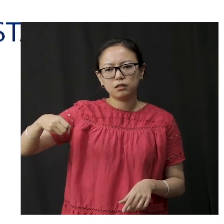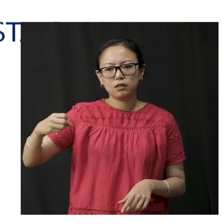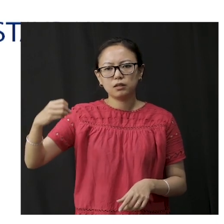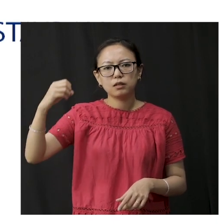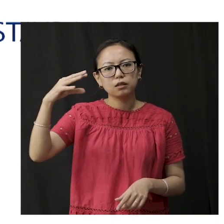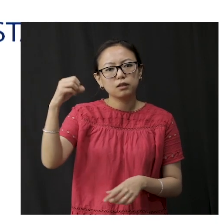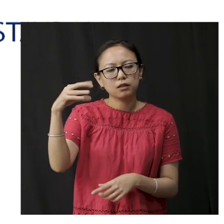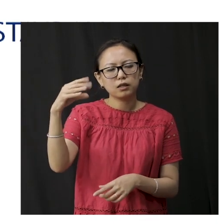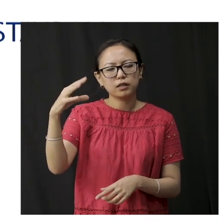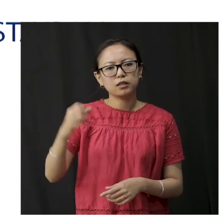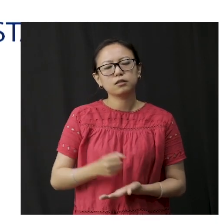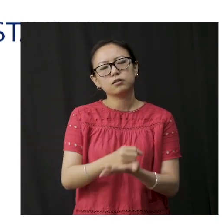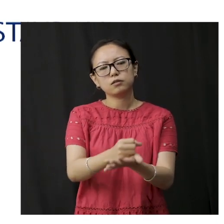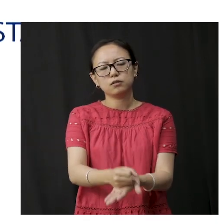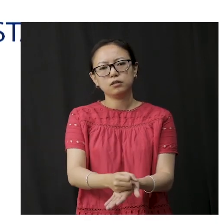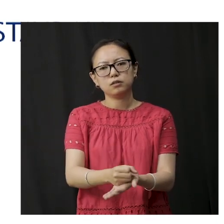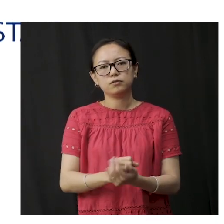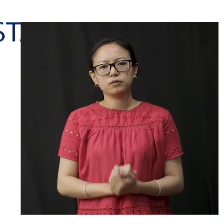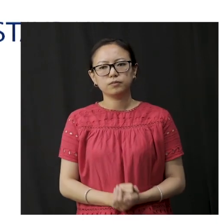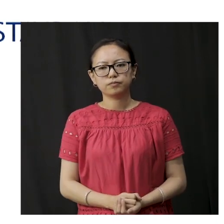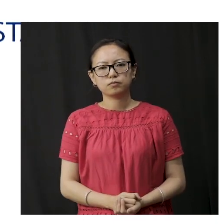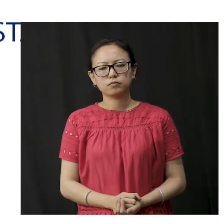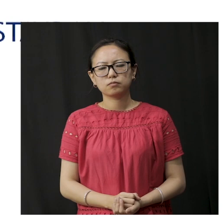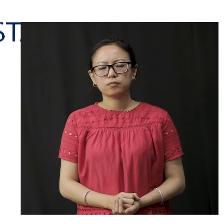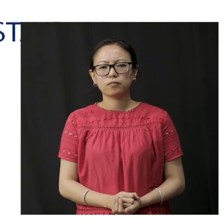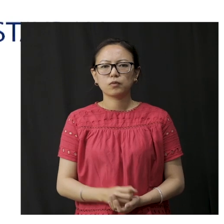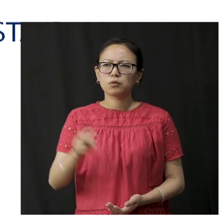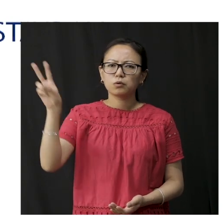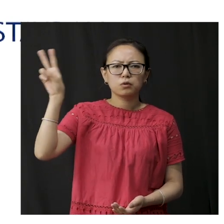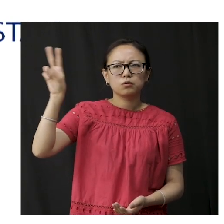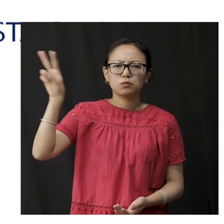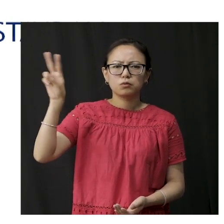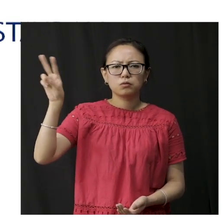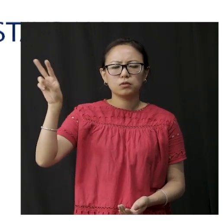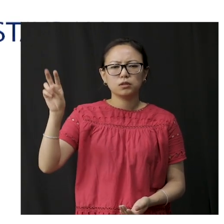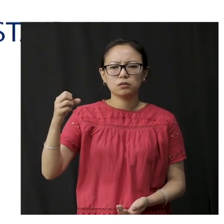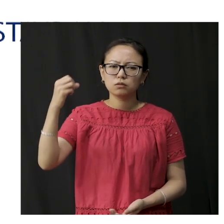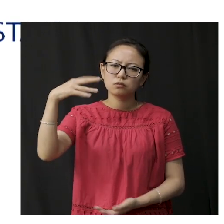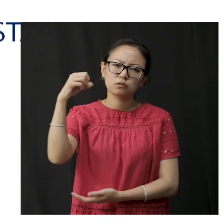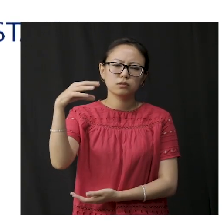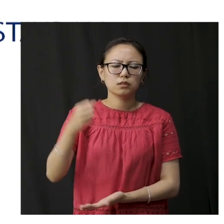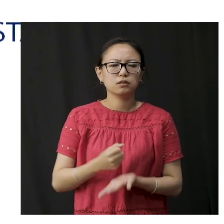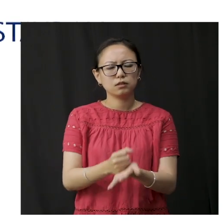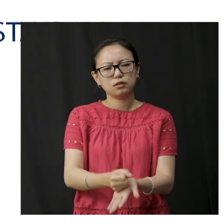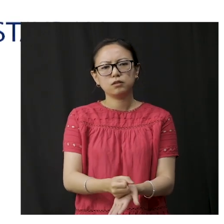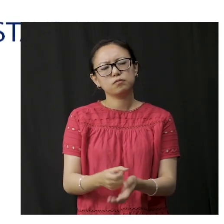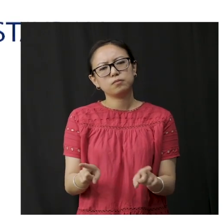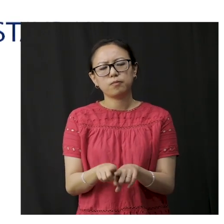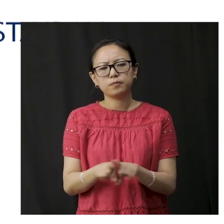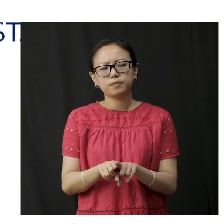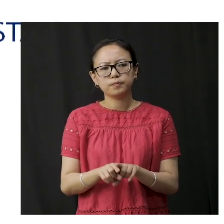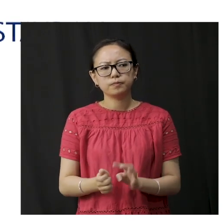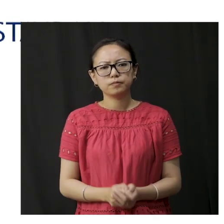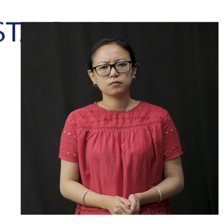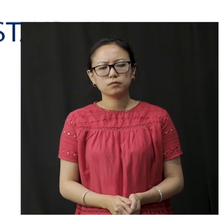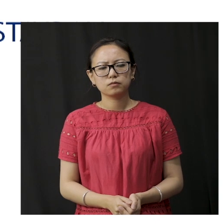moon and the lanterns, they all function the same way by giving us light. And they're all